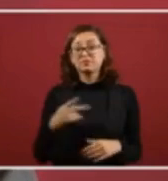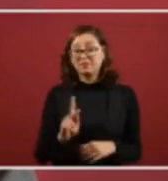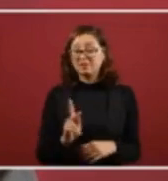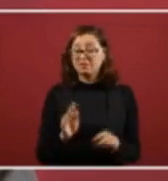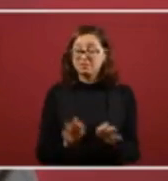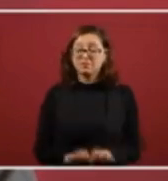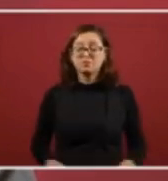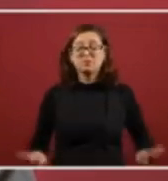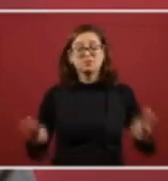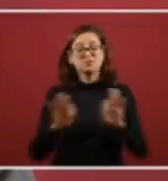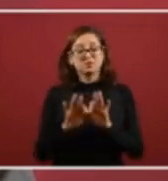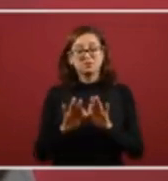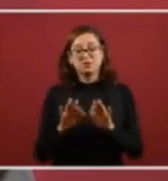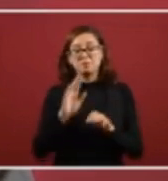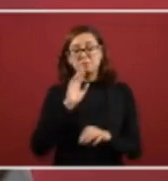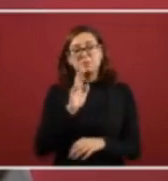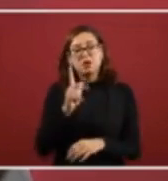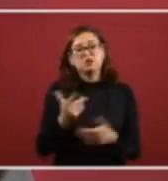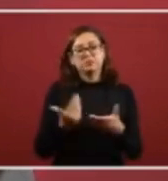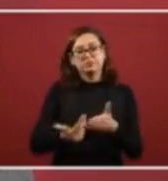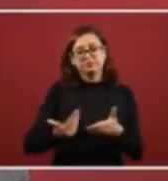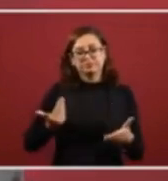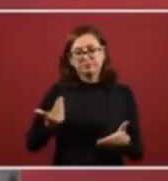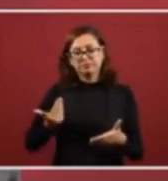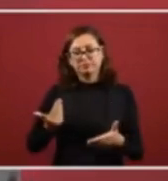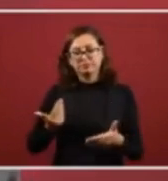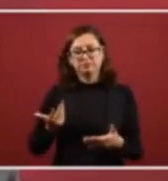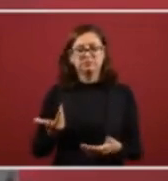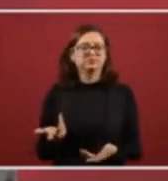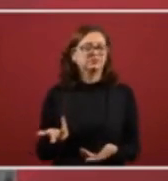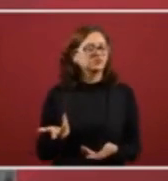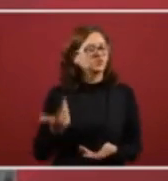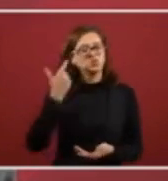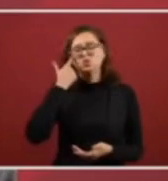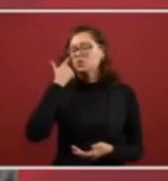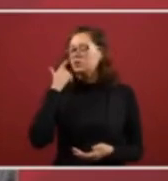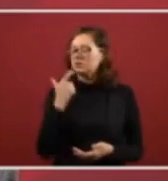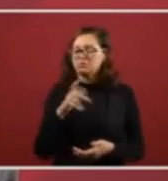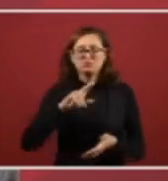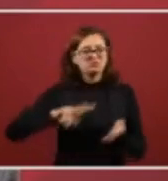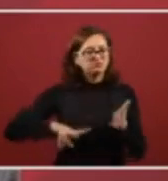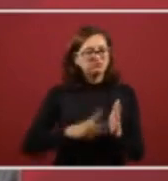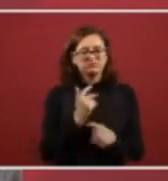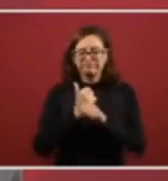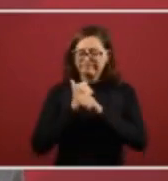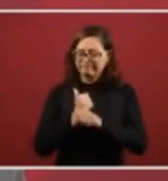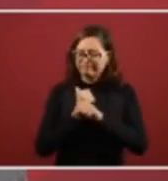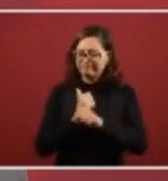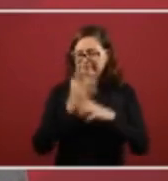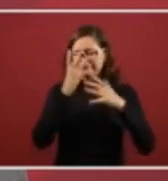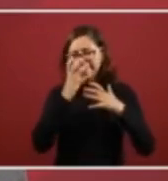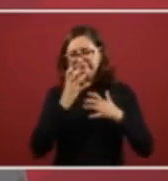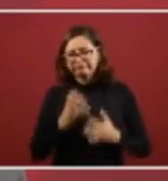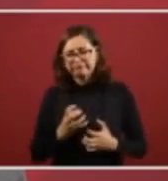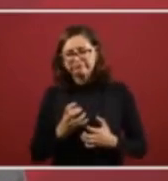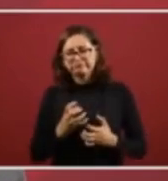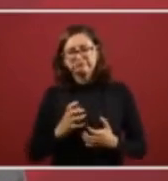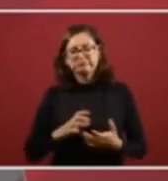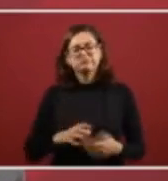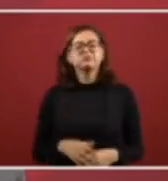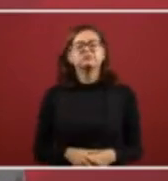But we need to prevent these cases. We do not want any misfortunes or